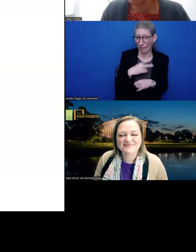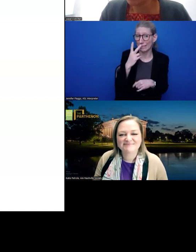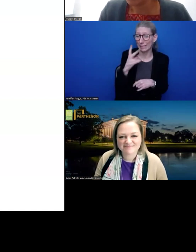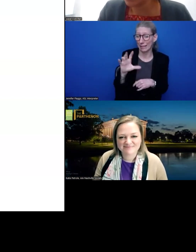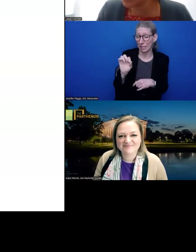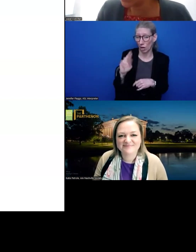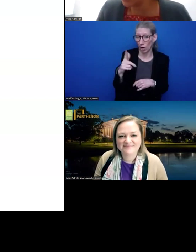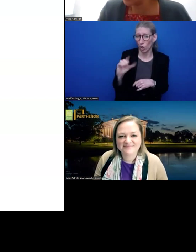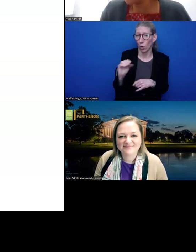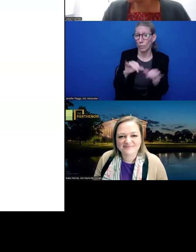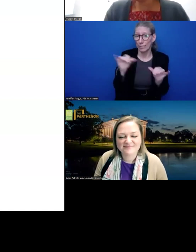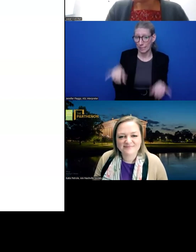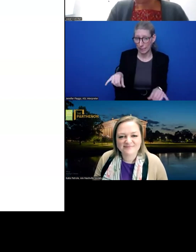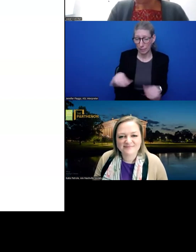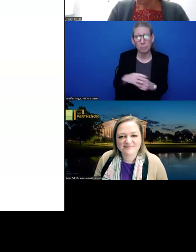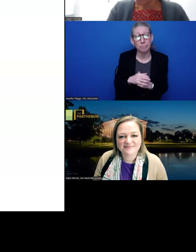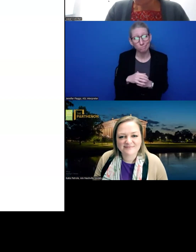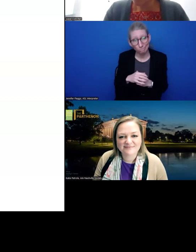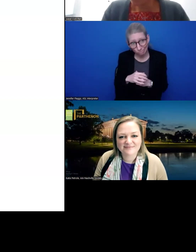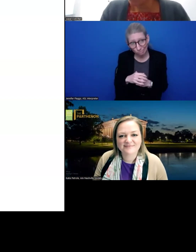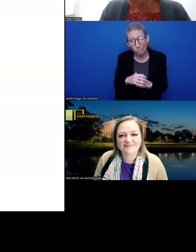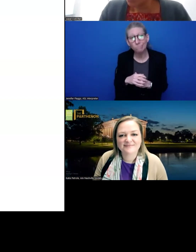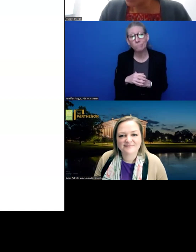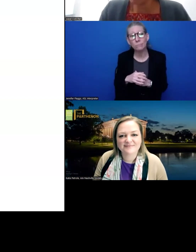system, it's a